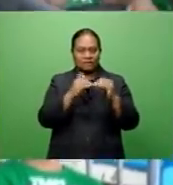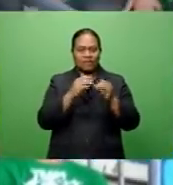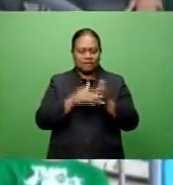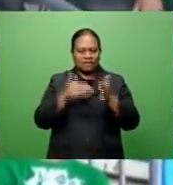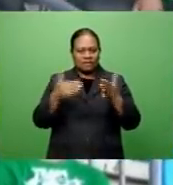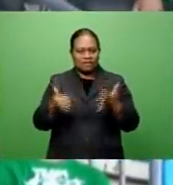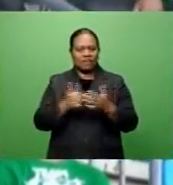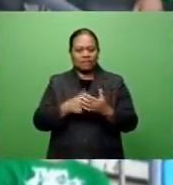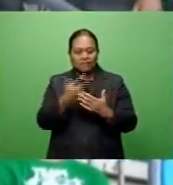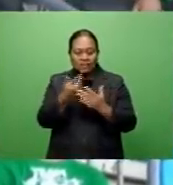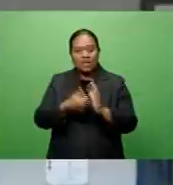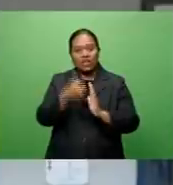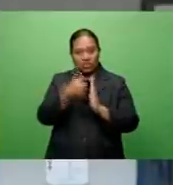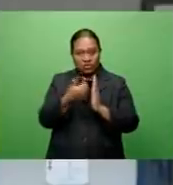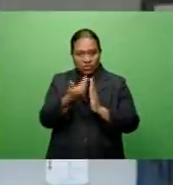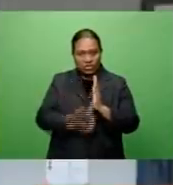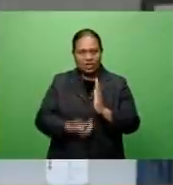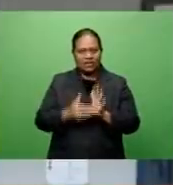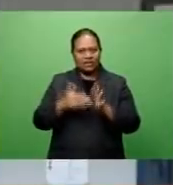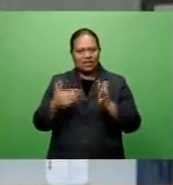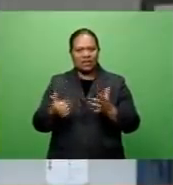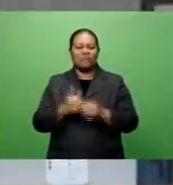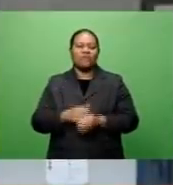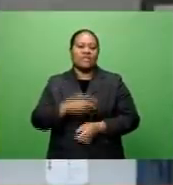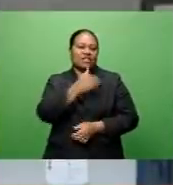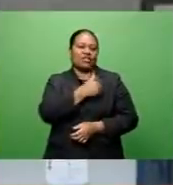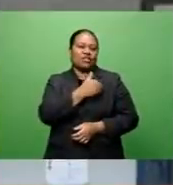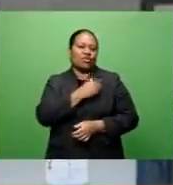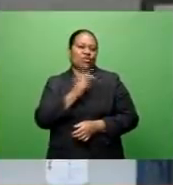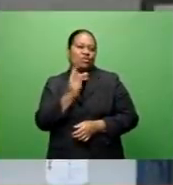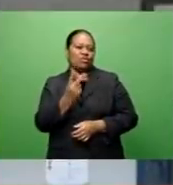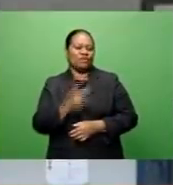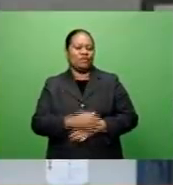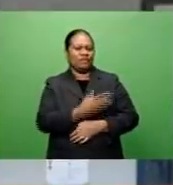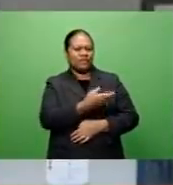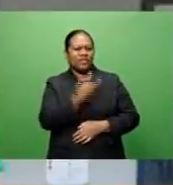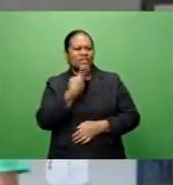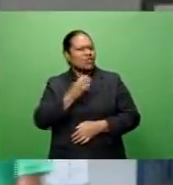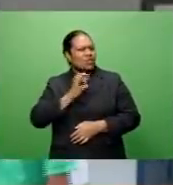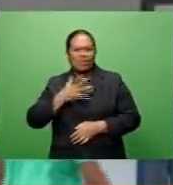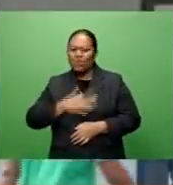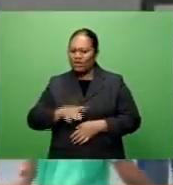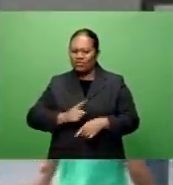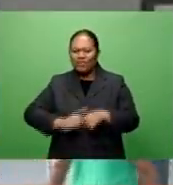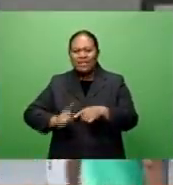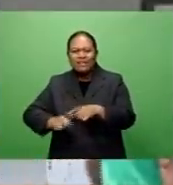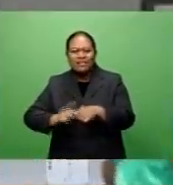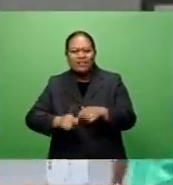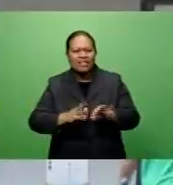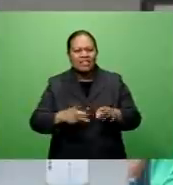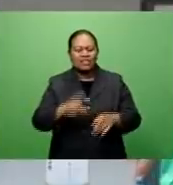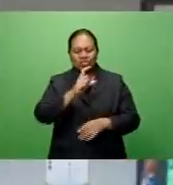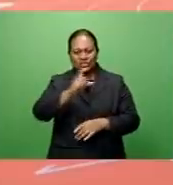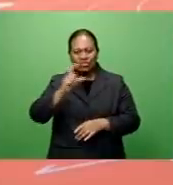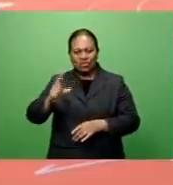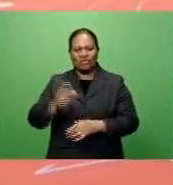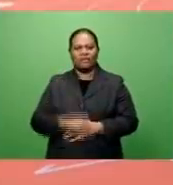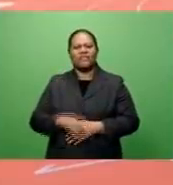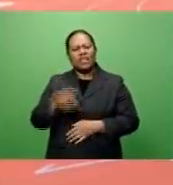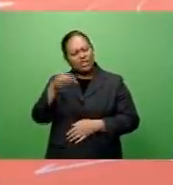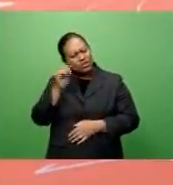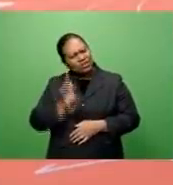competition. Just taking one step at a time, not want to rush anything to the Coca-Cola Games. So today is just